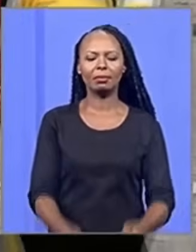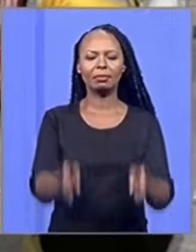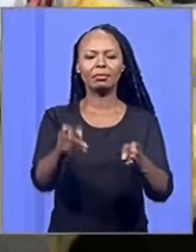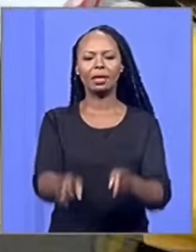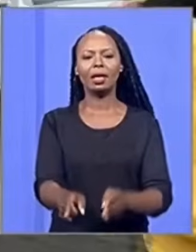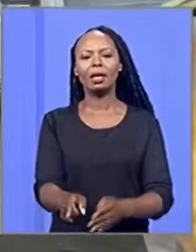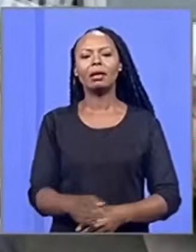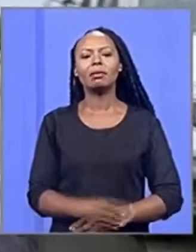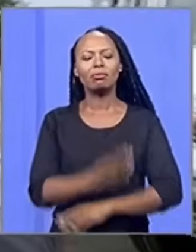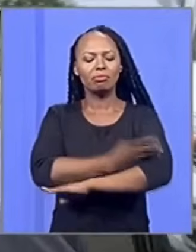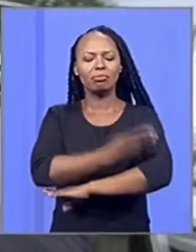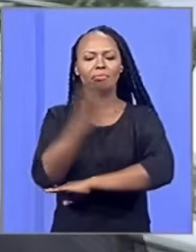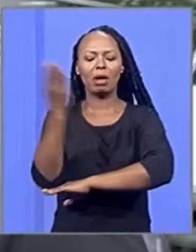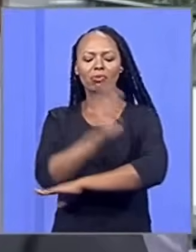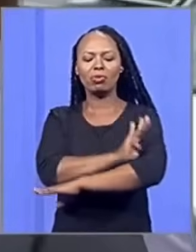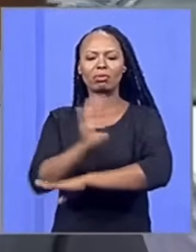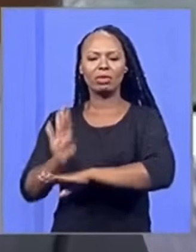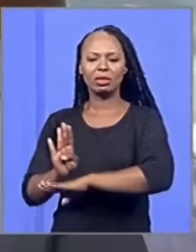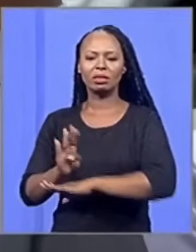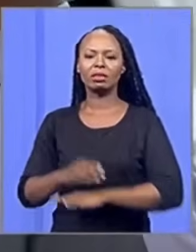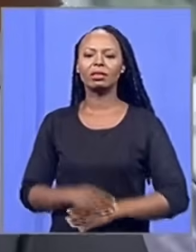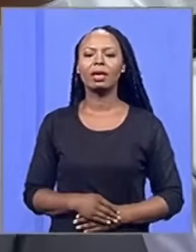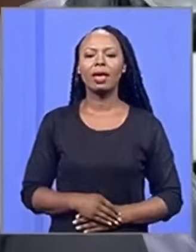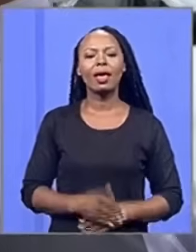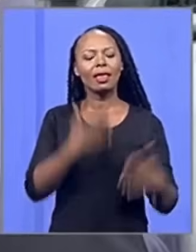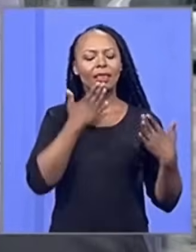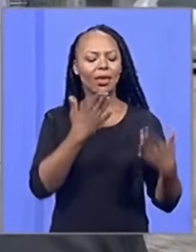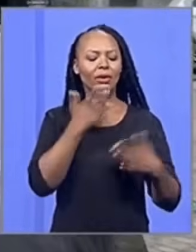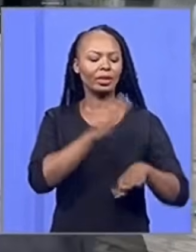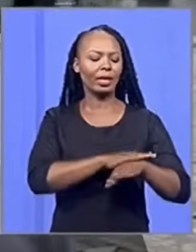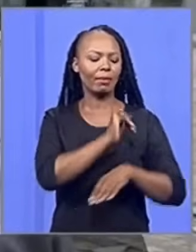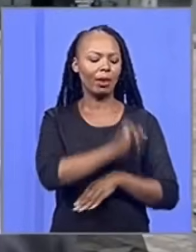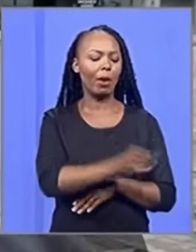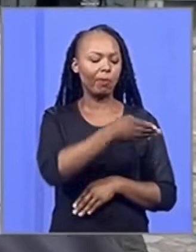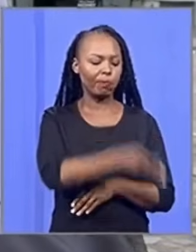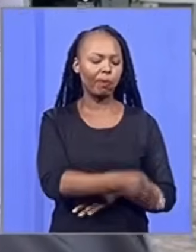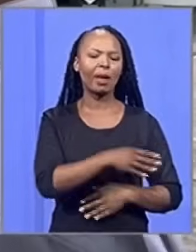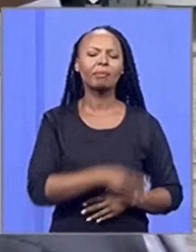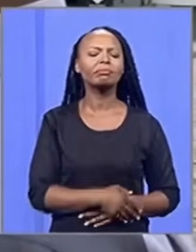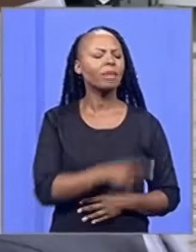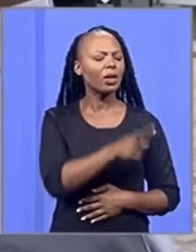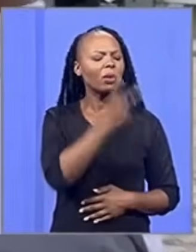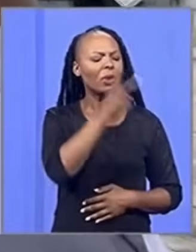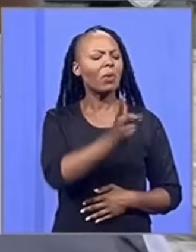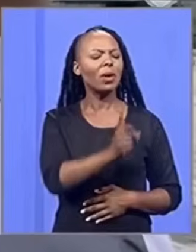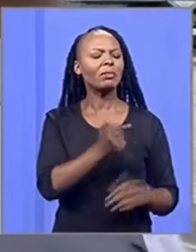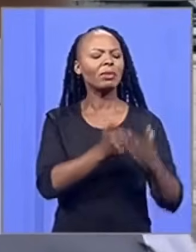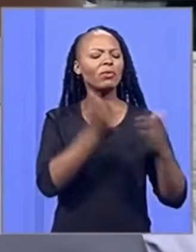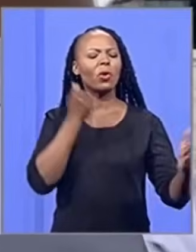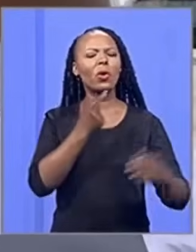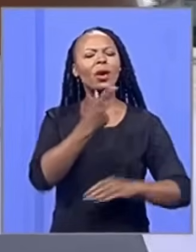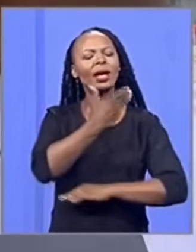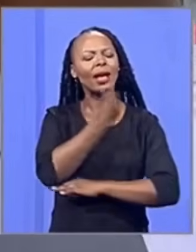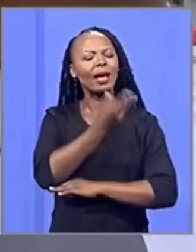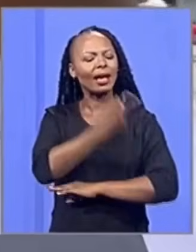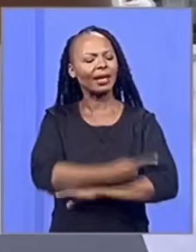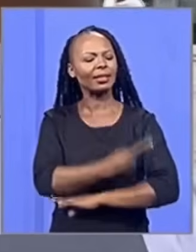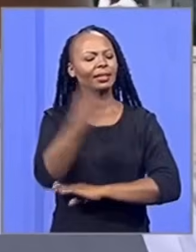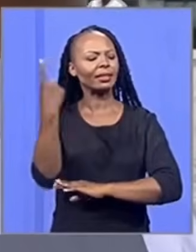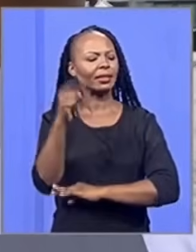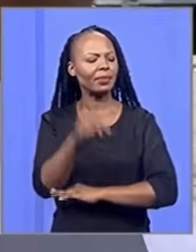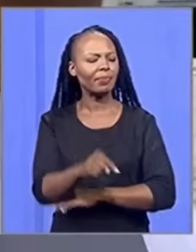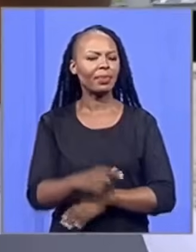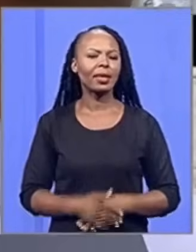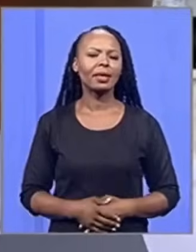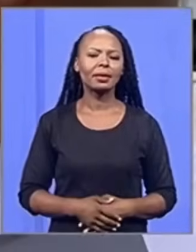wa Beitbridge ntate ke lebogela nako ya gago mo SABC lena le boneng mo malatsing a fetileng re lebeletse khobelano ya